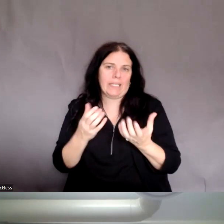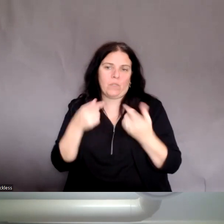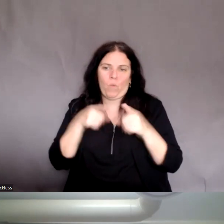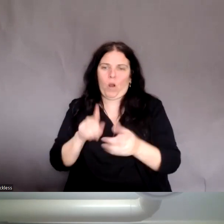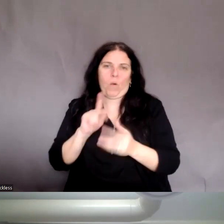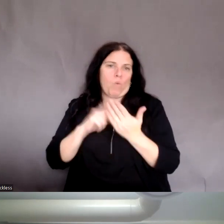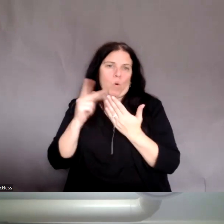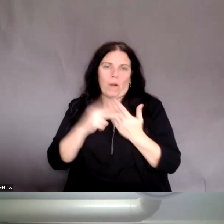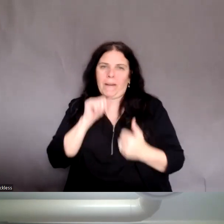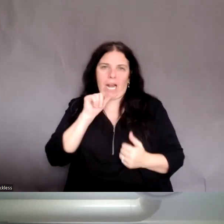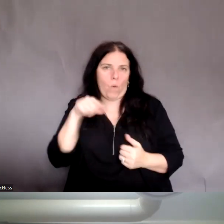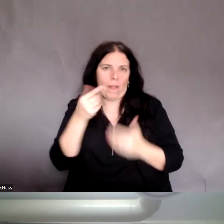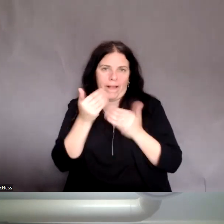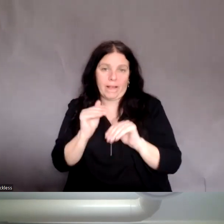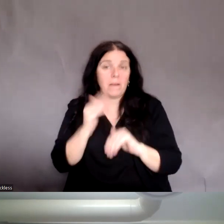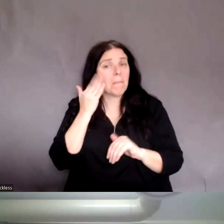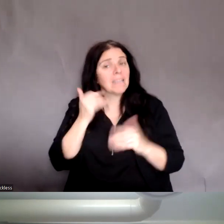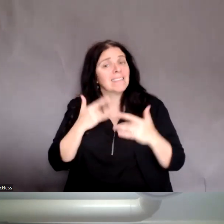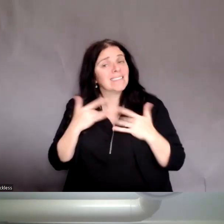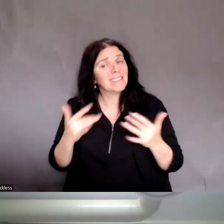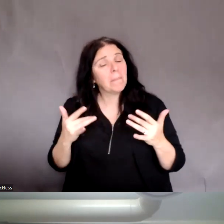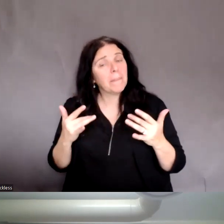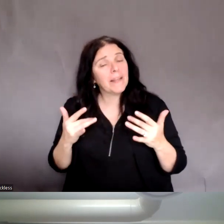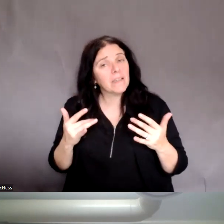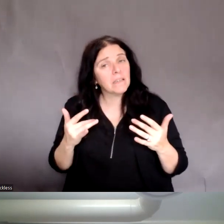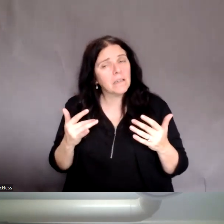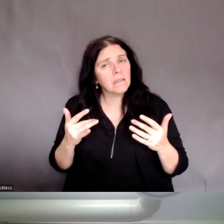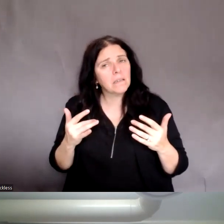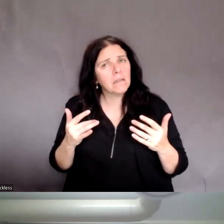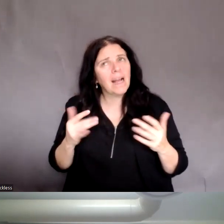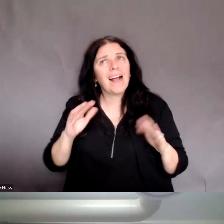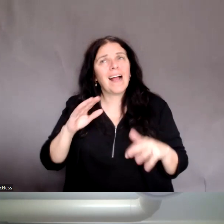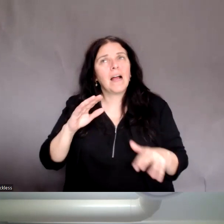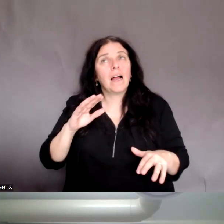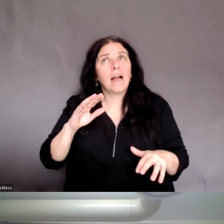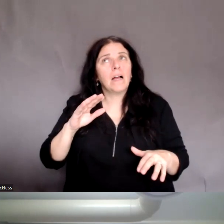because typically, as much as we don't give out homework,